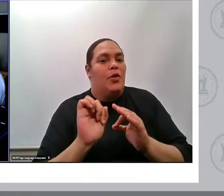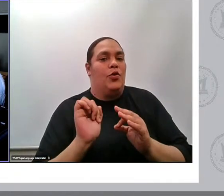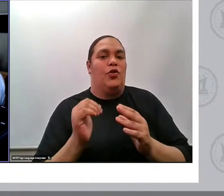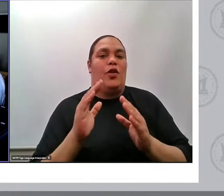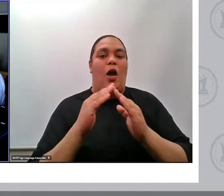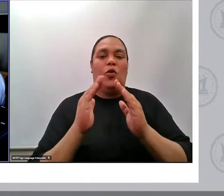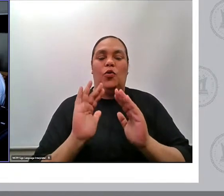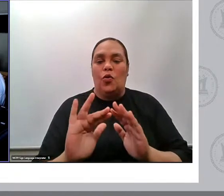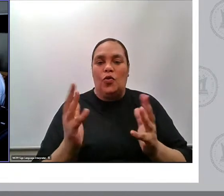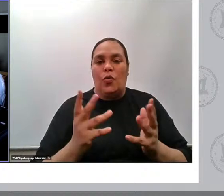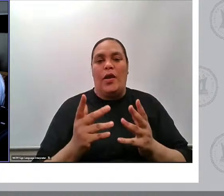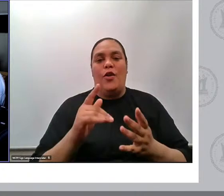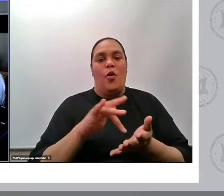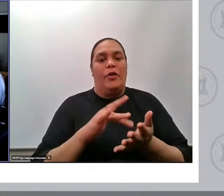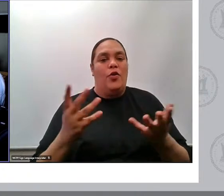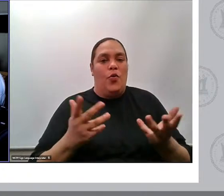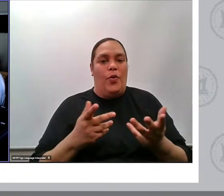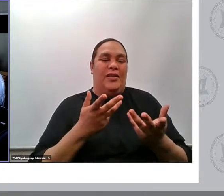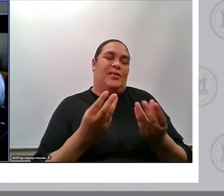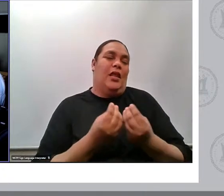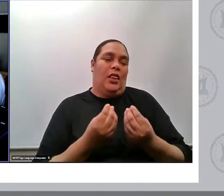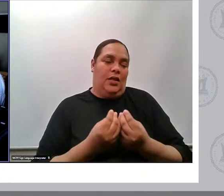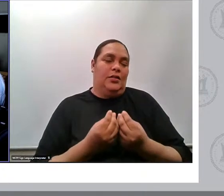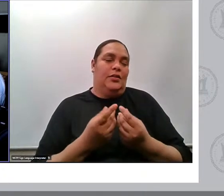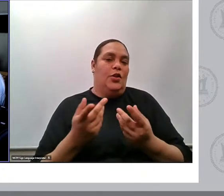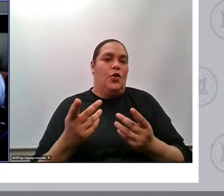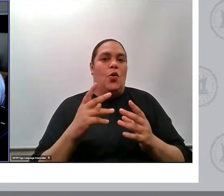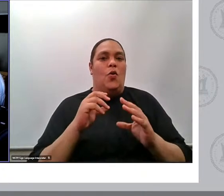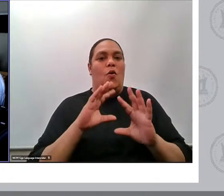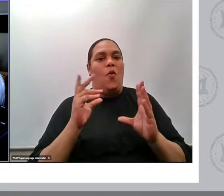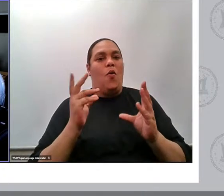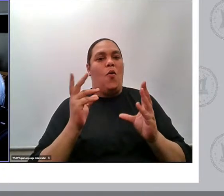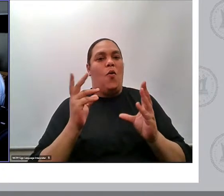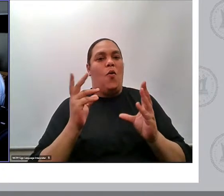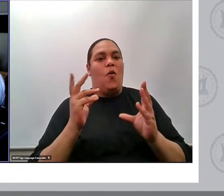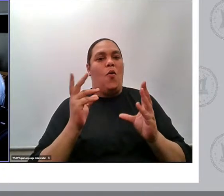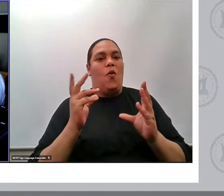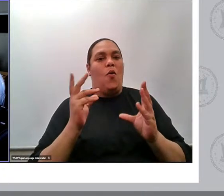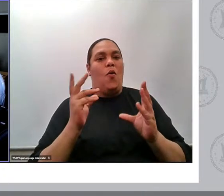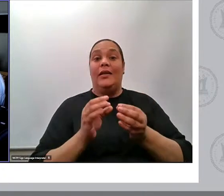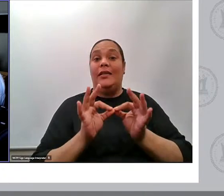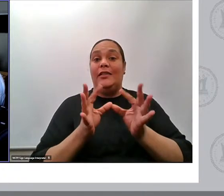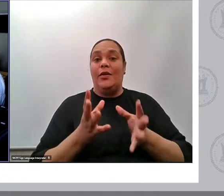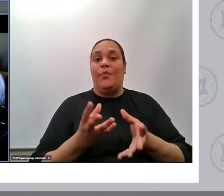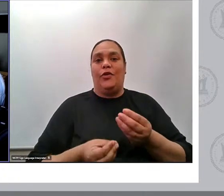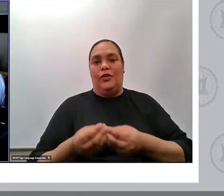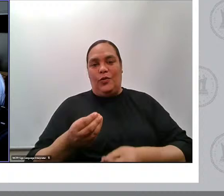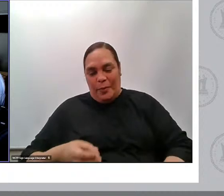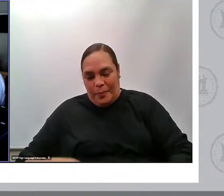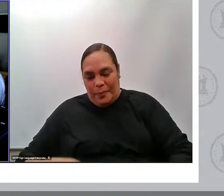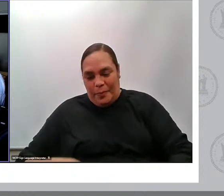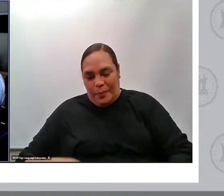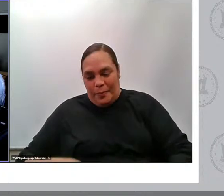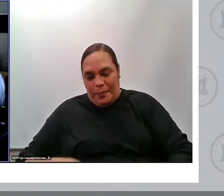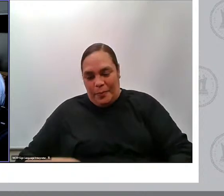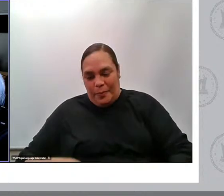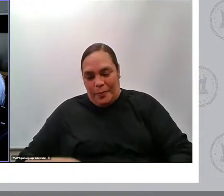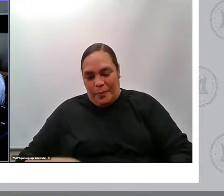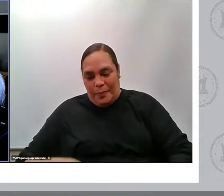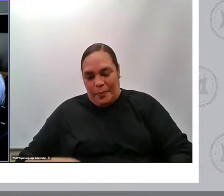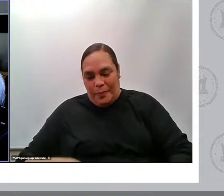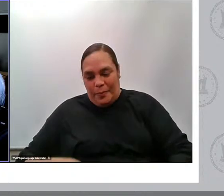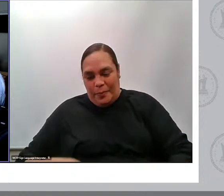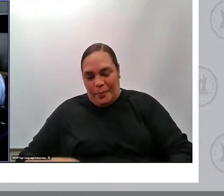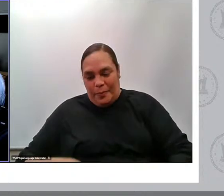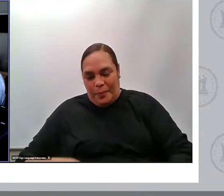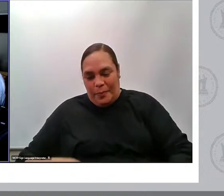your house? Where are your possessions? Those kind of things. Where do you what's your domicile? In this case, the person